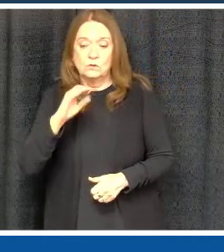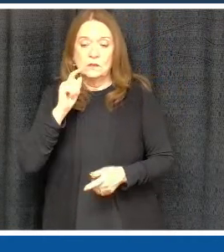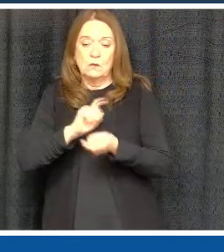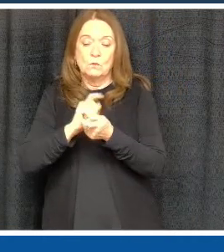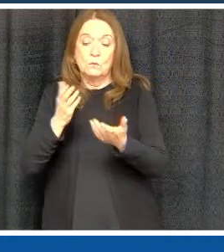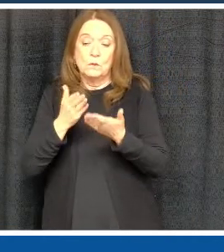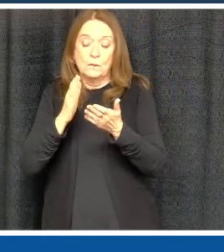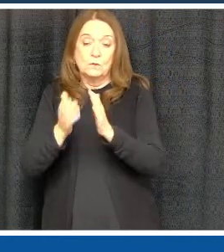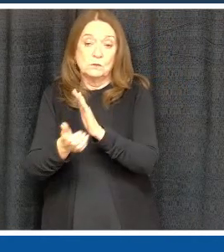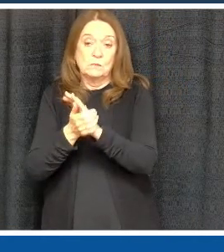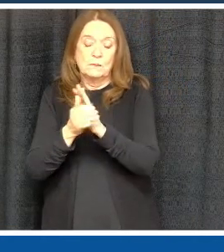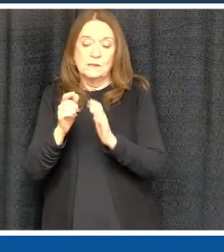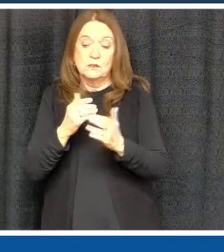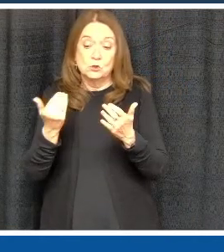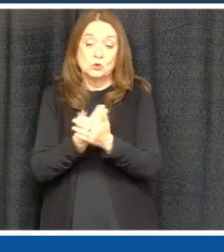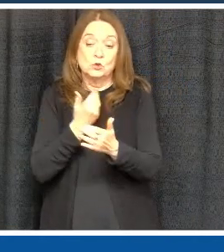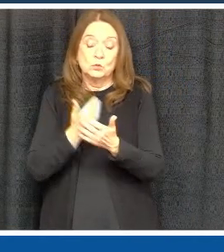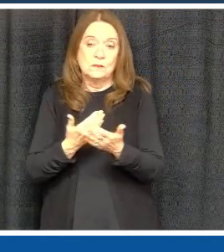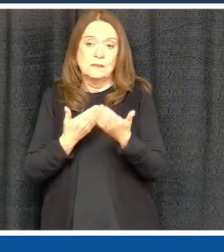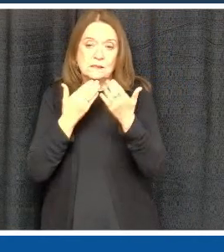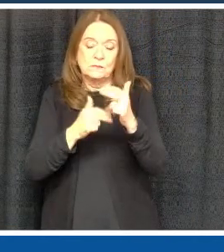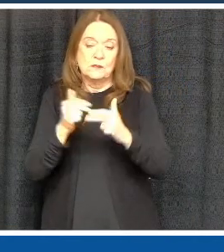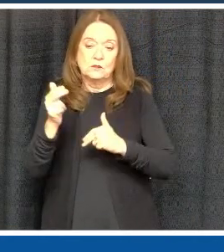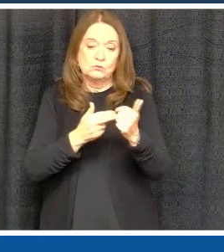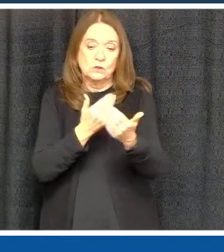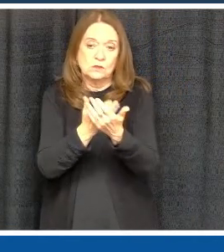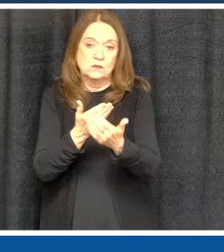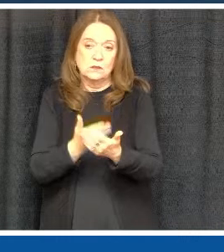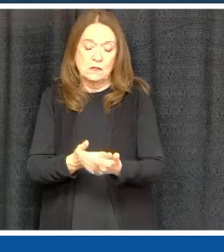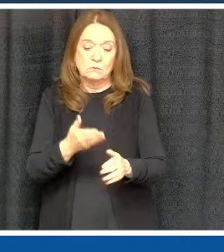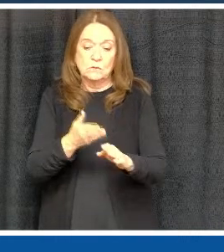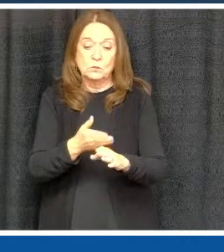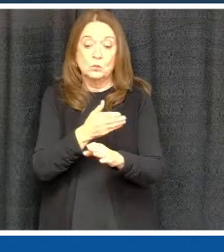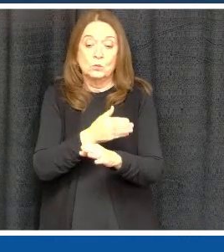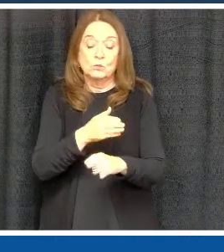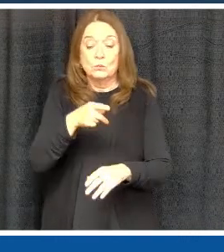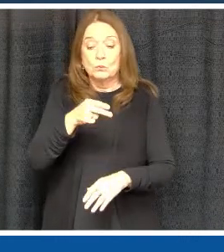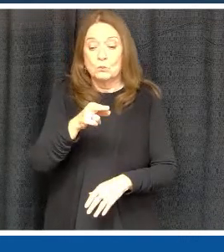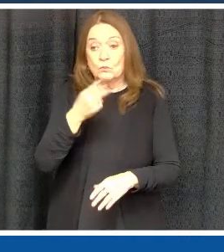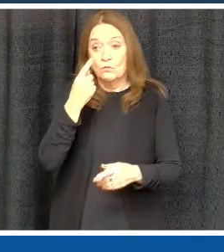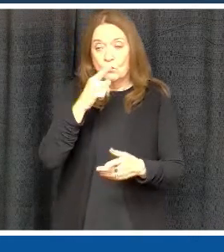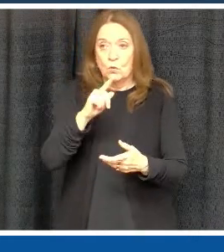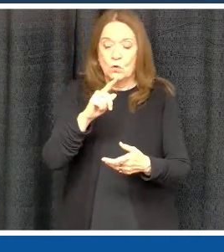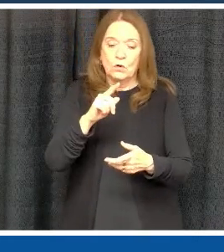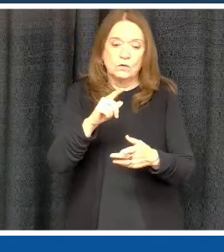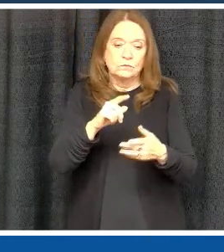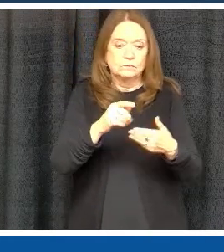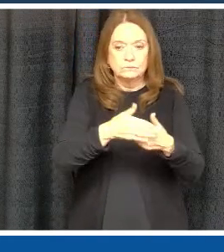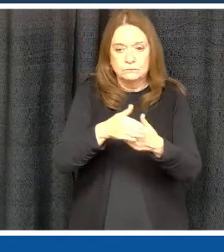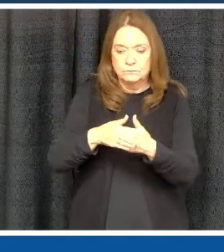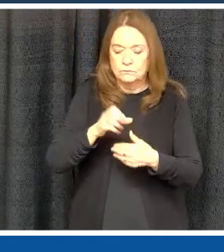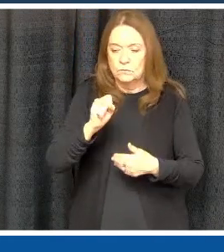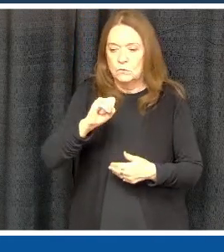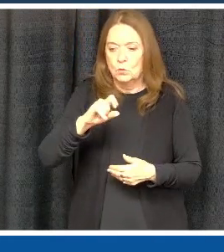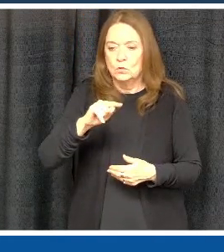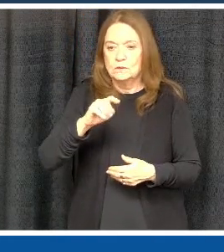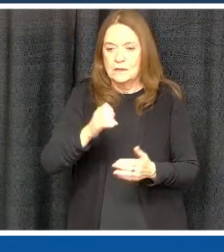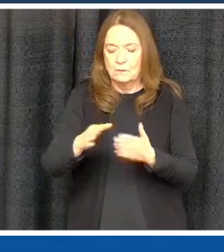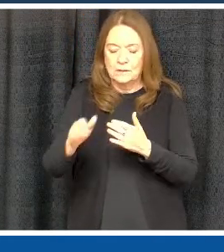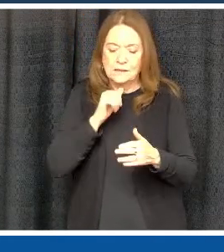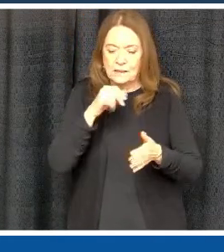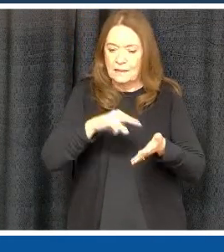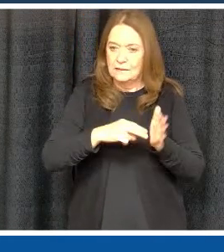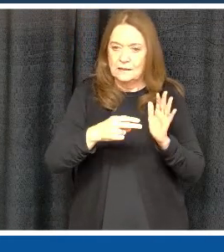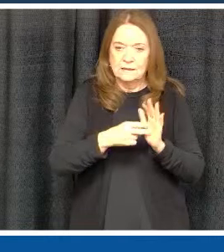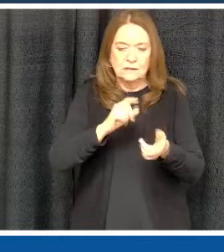that says newly submitted construction documents, preliminary subdivisions, or site plans. It is not the intent of this